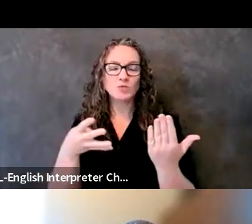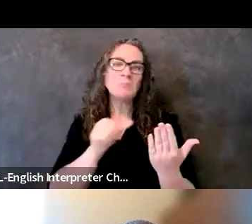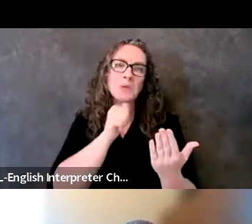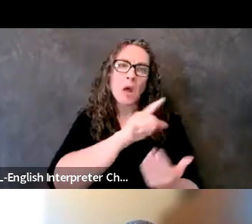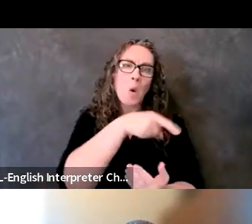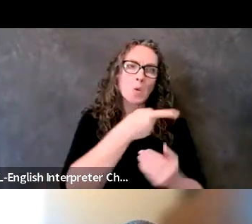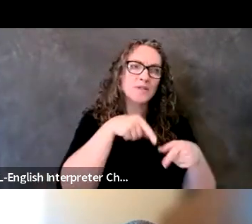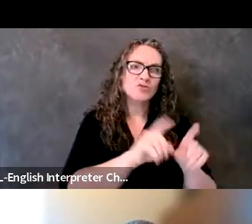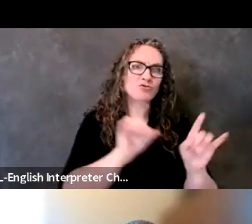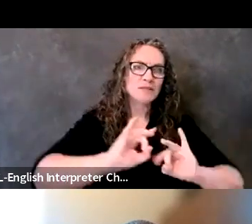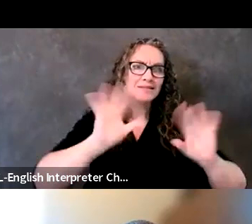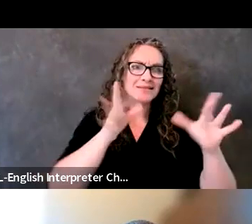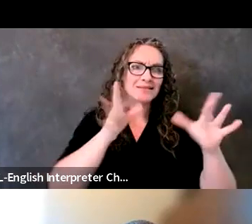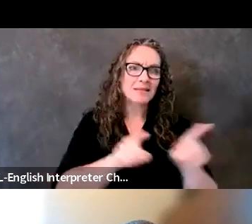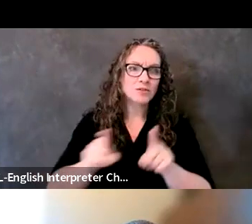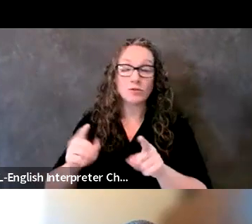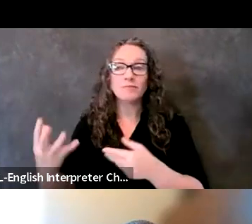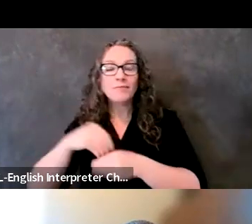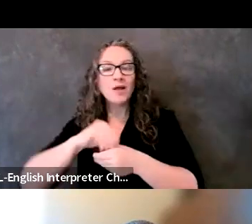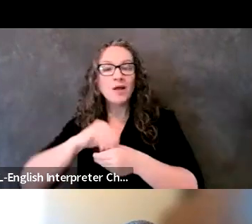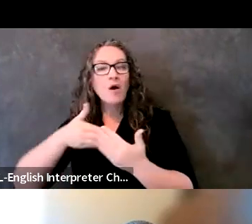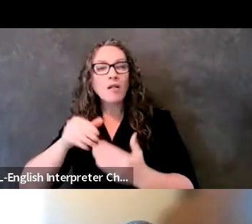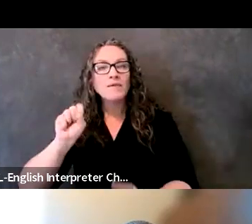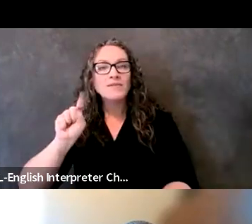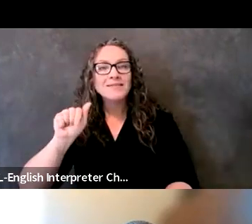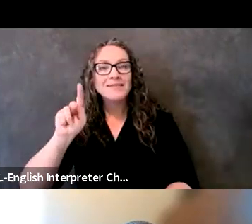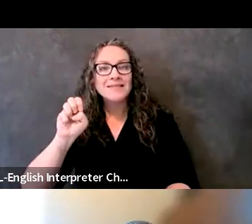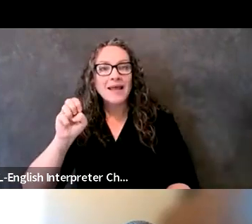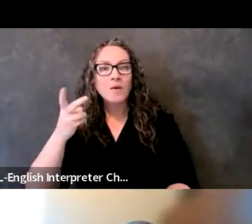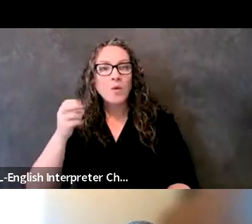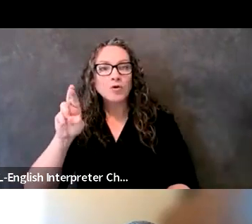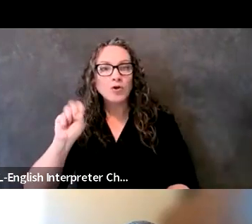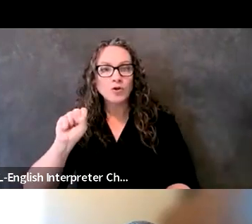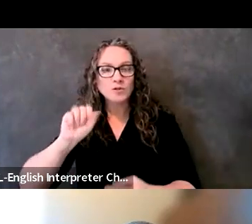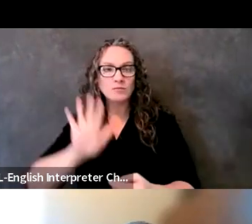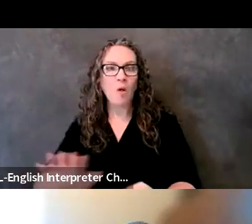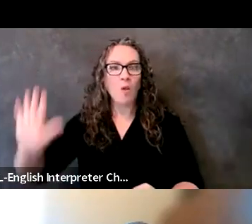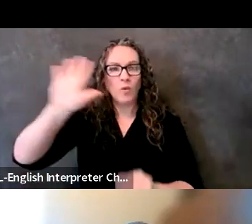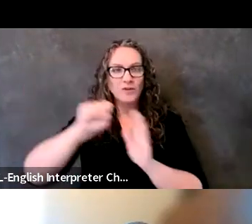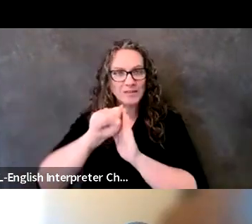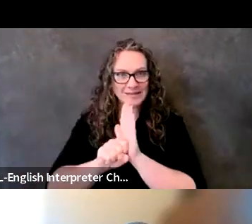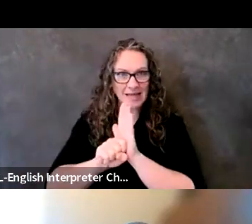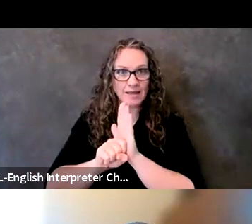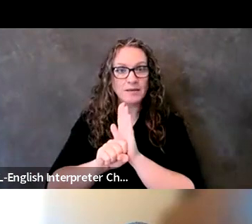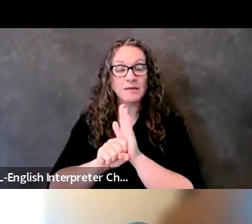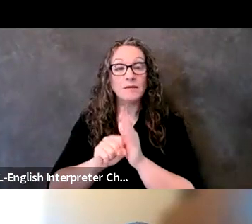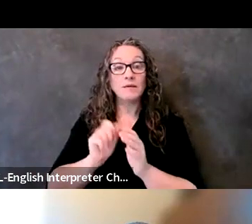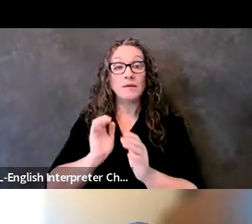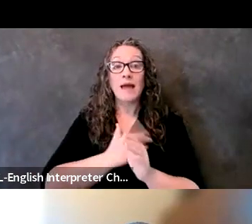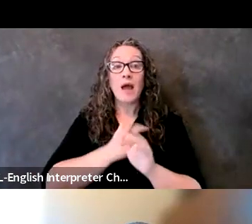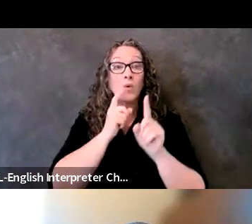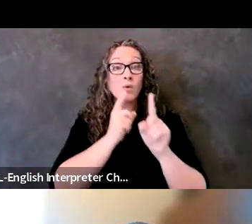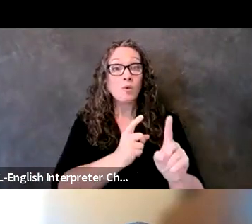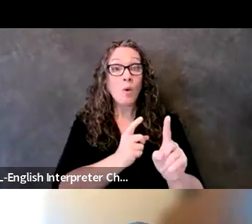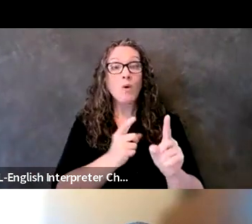our disability stakeholders and partners statewide and receives their input. so that we can continue to ensure